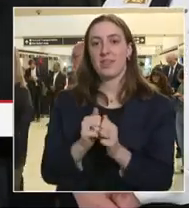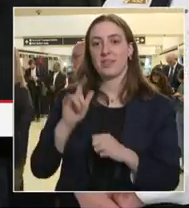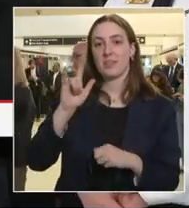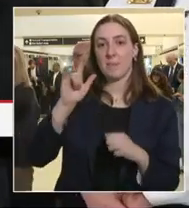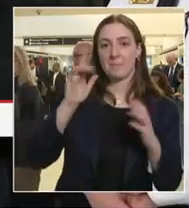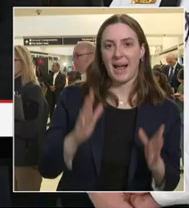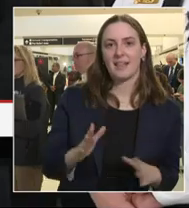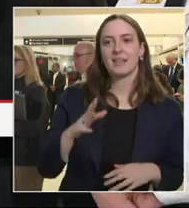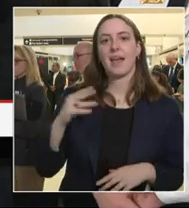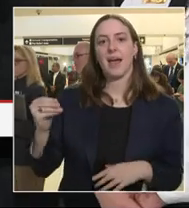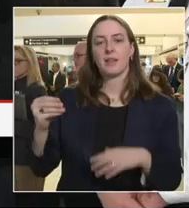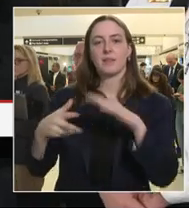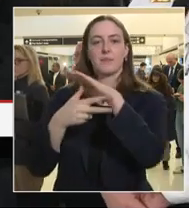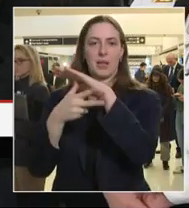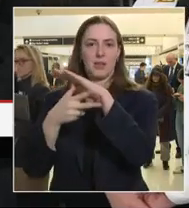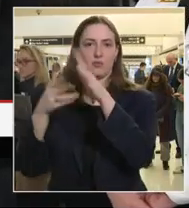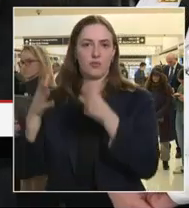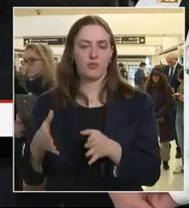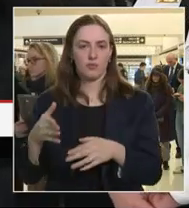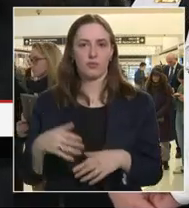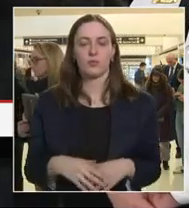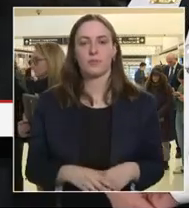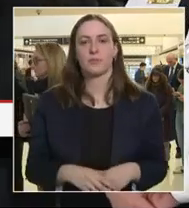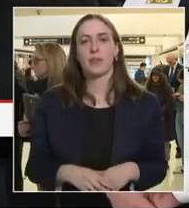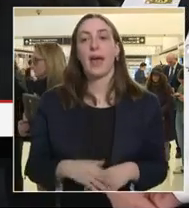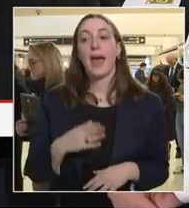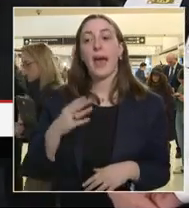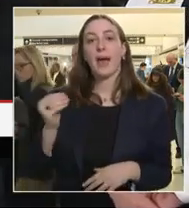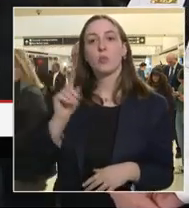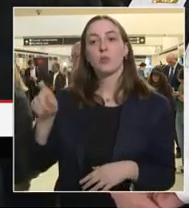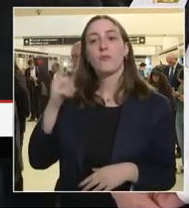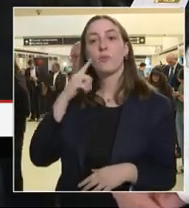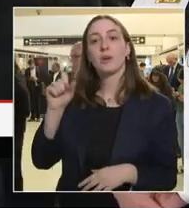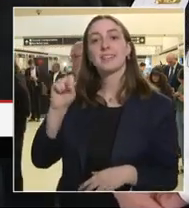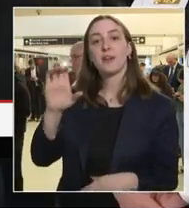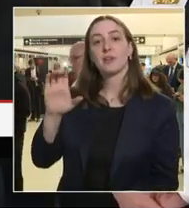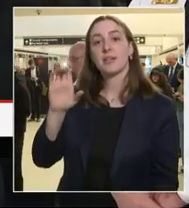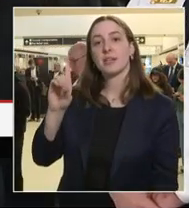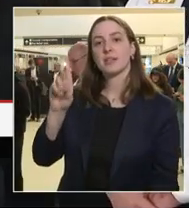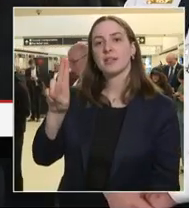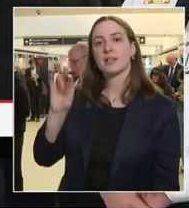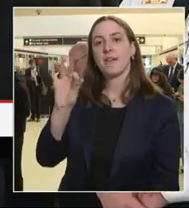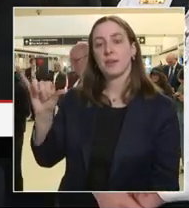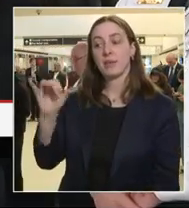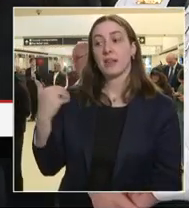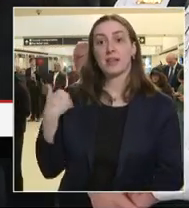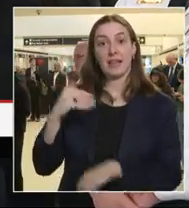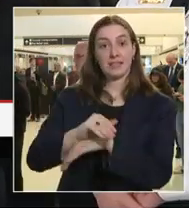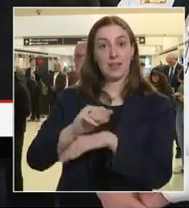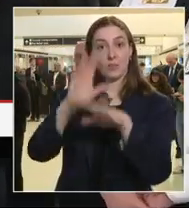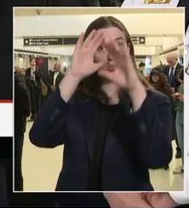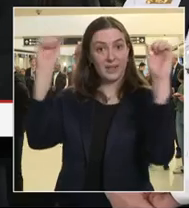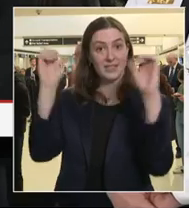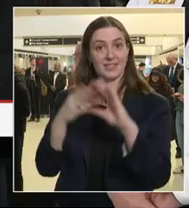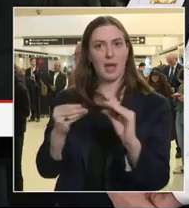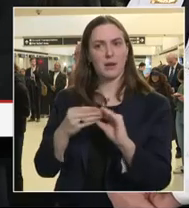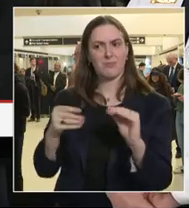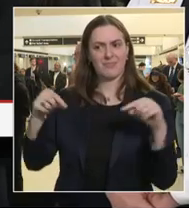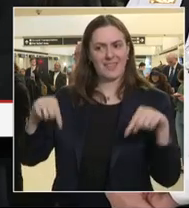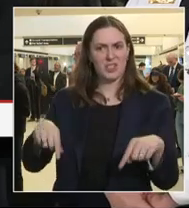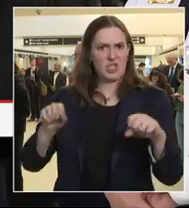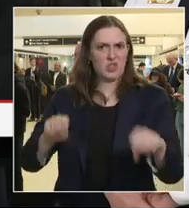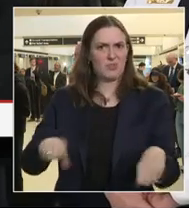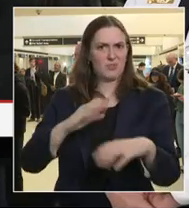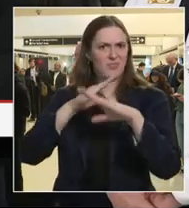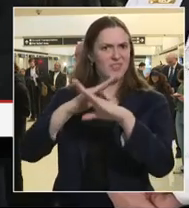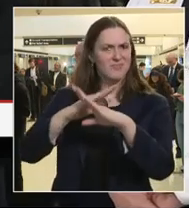the Army Black Hawk helicopter? And then for Secretary Duffy, last night the president had said that this could have been prevented and questioned